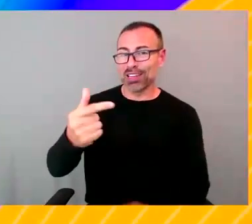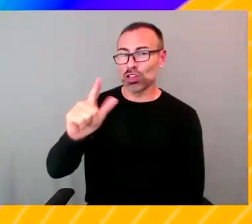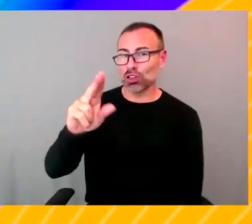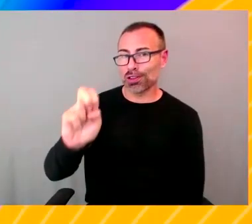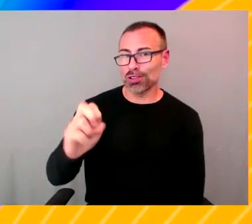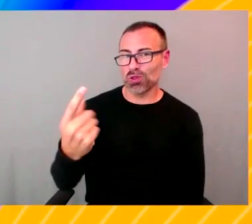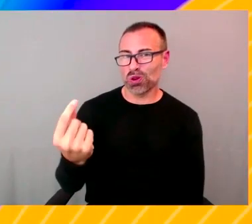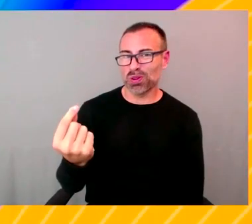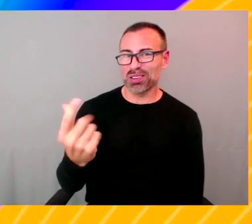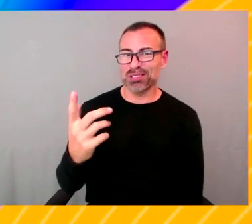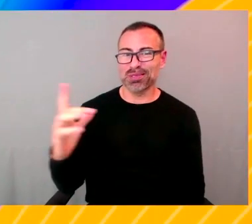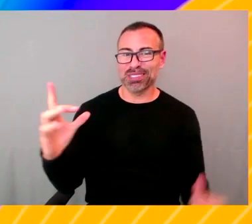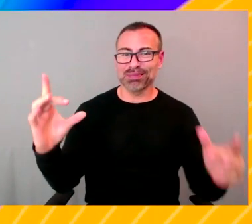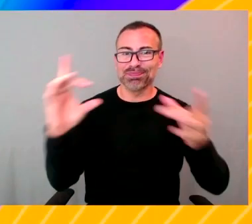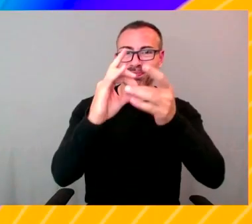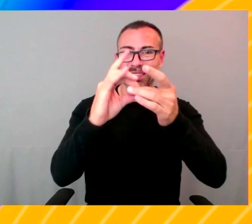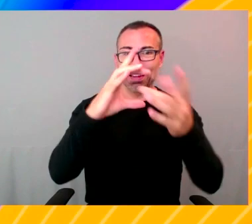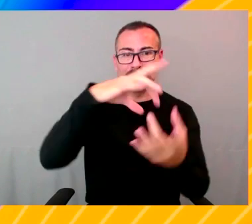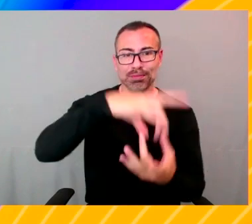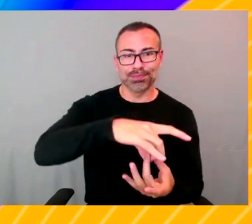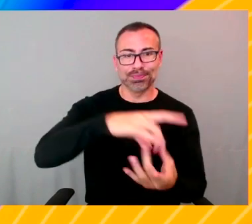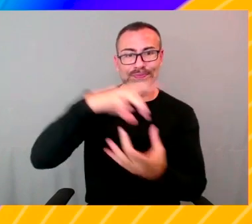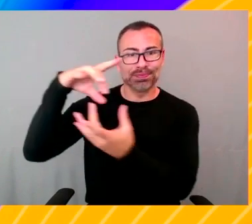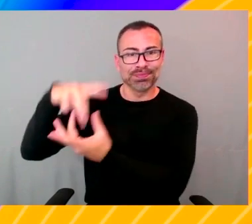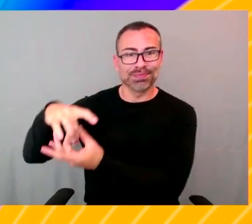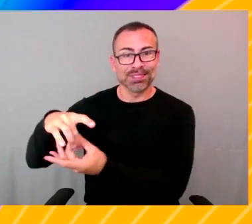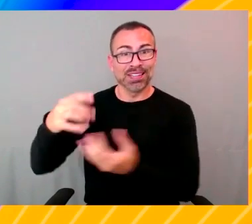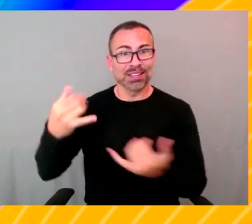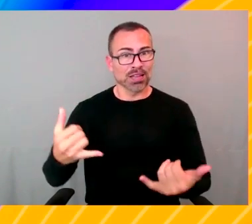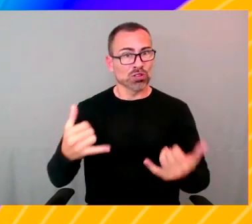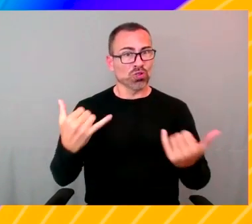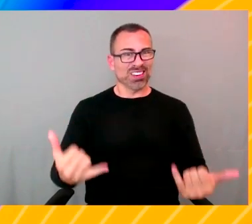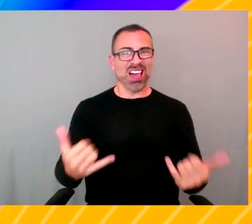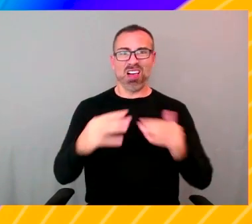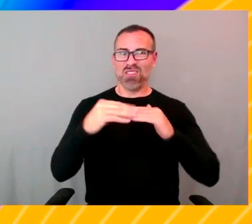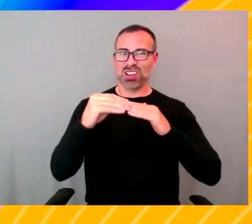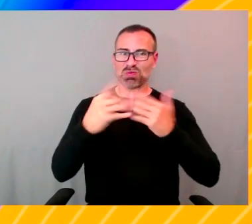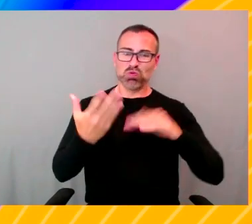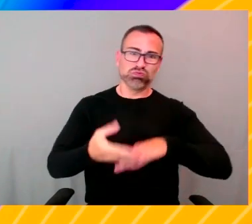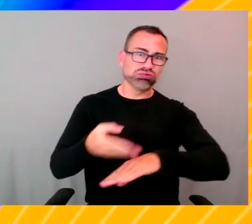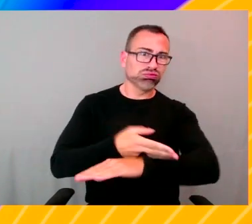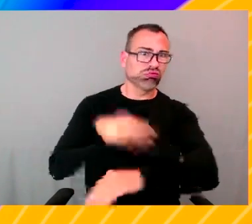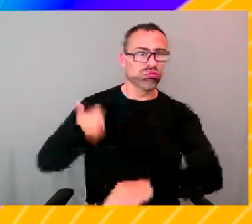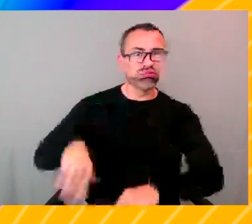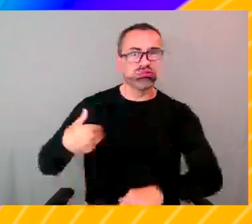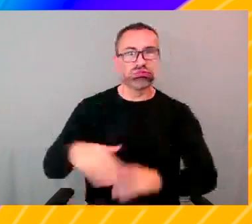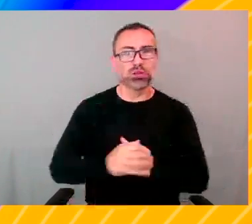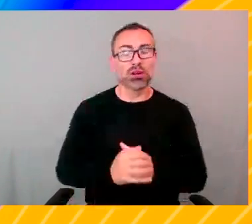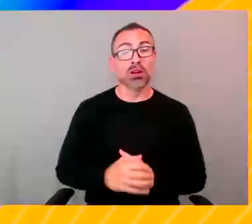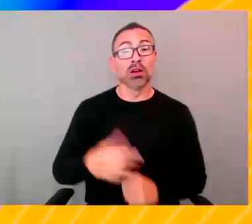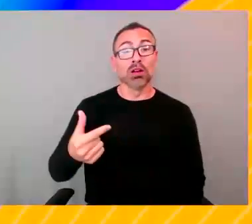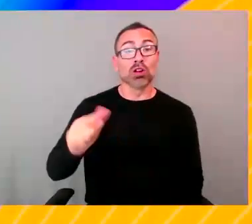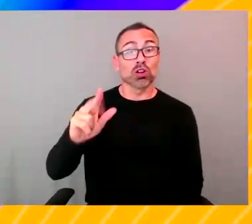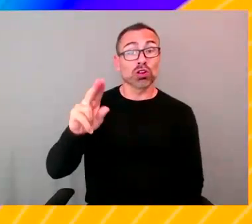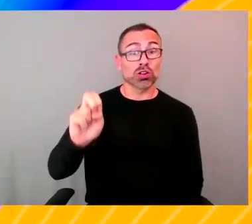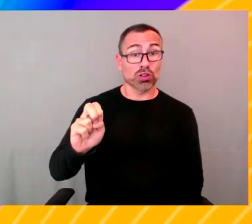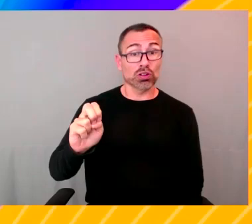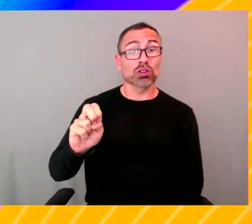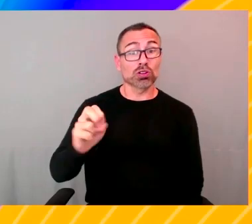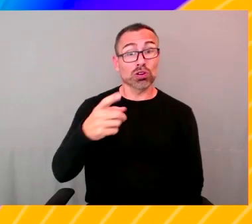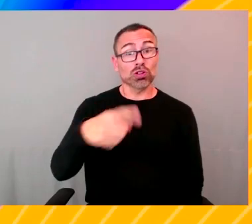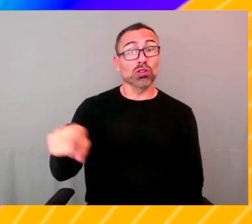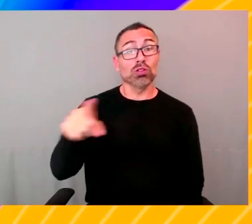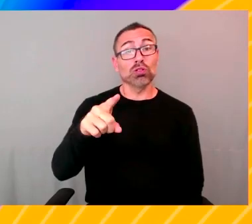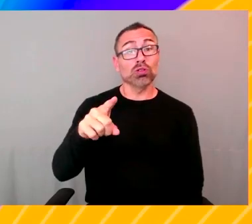DataBrew. And so this gives you a lot of flexibility in terms of what you can do because Glue visual ETL jobs allow you to